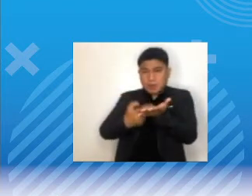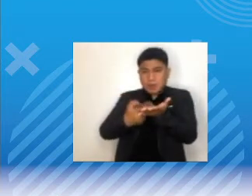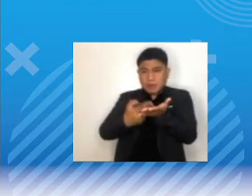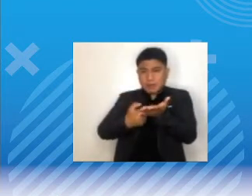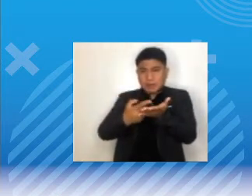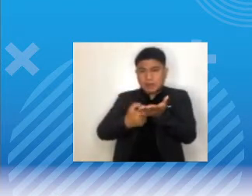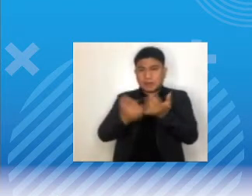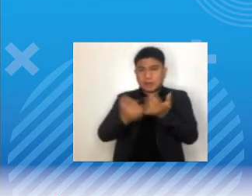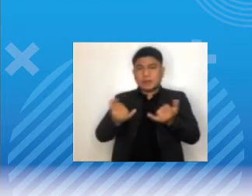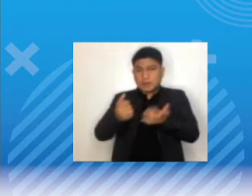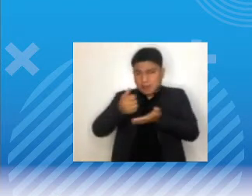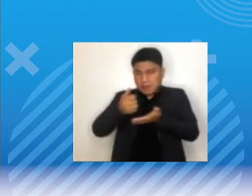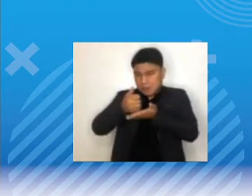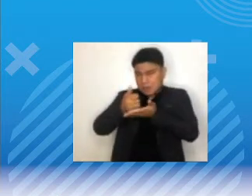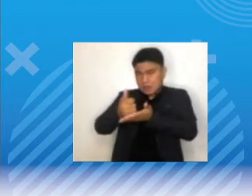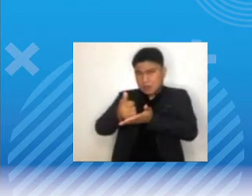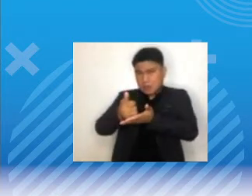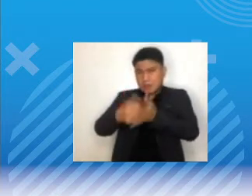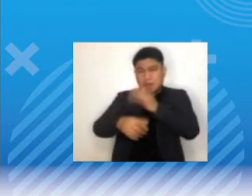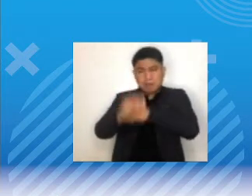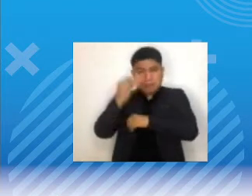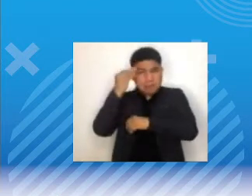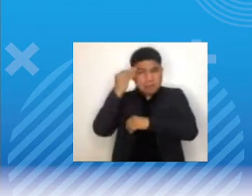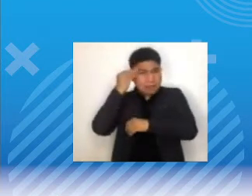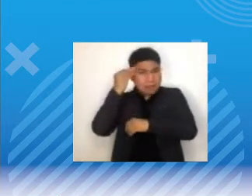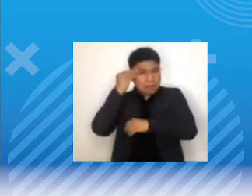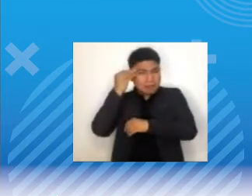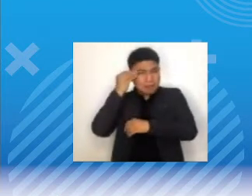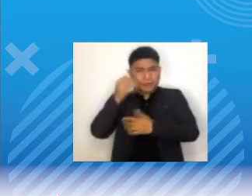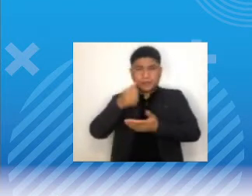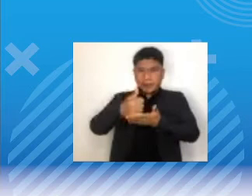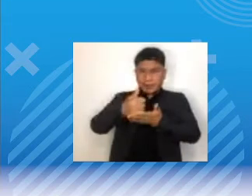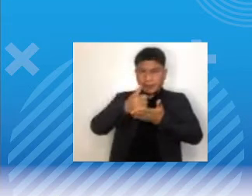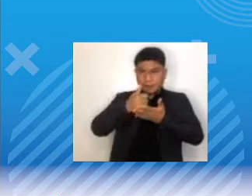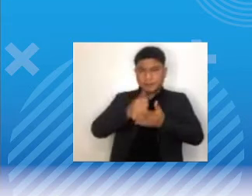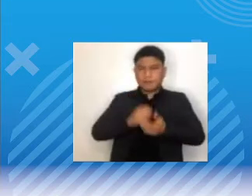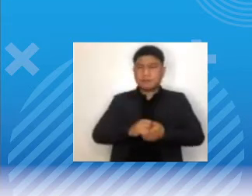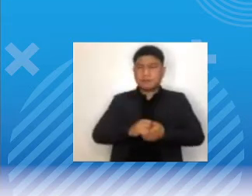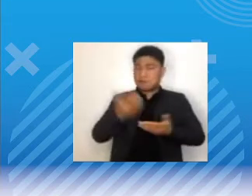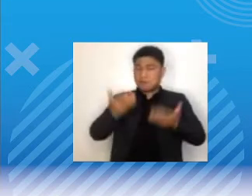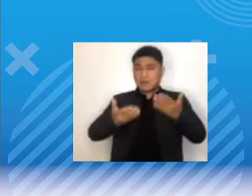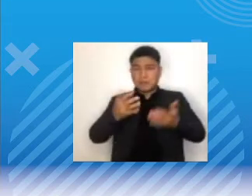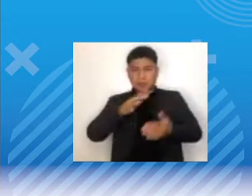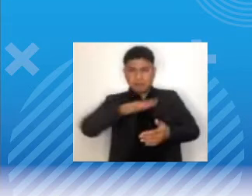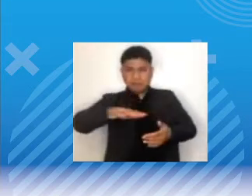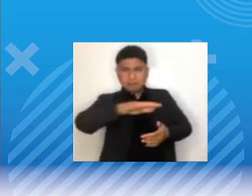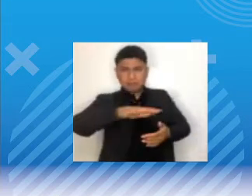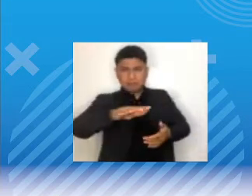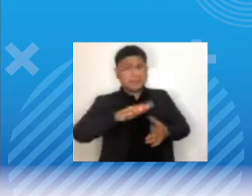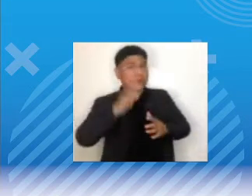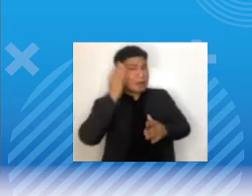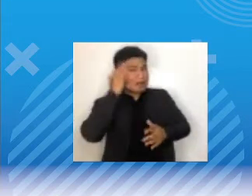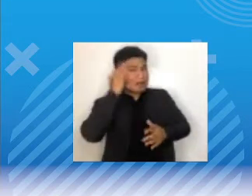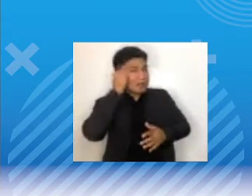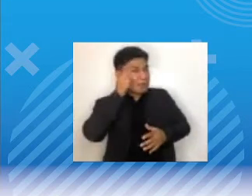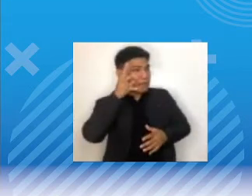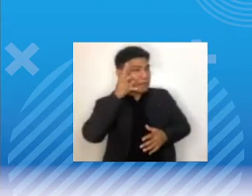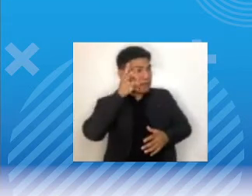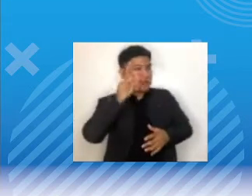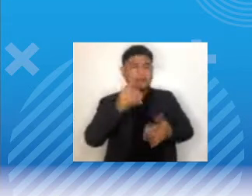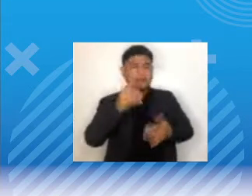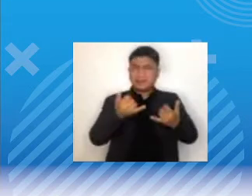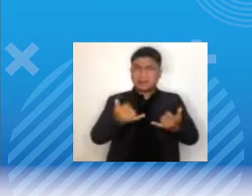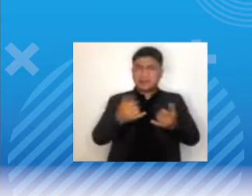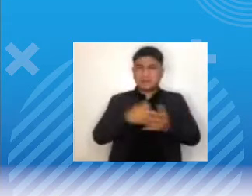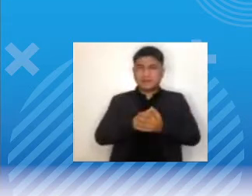specific intervention, which is mindfulness. Siguro yung iba sa inyo narinig na ito. And how this